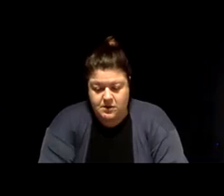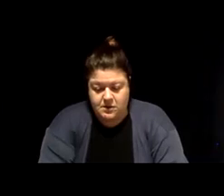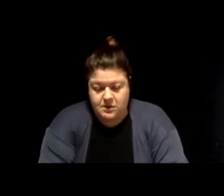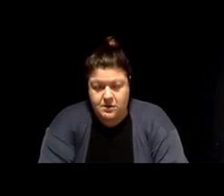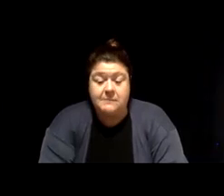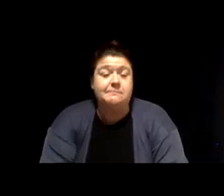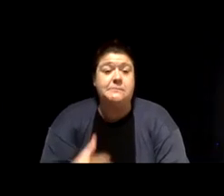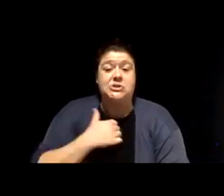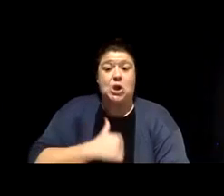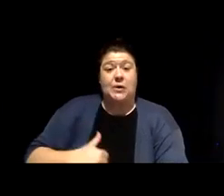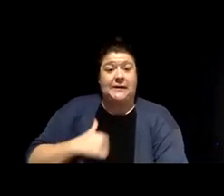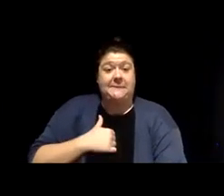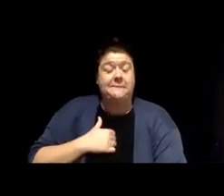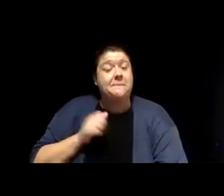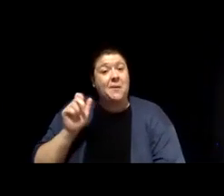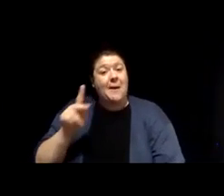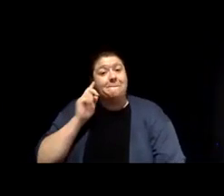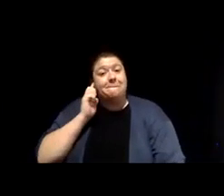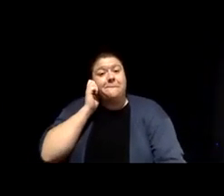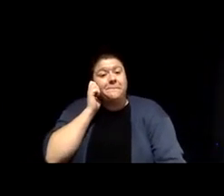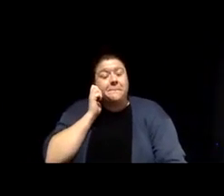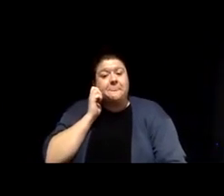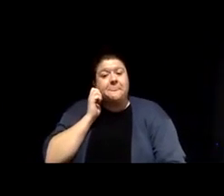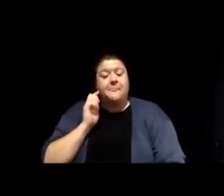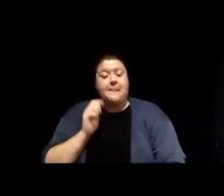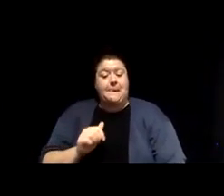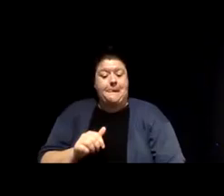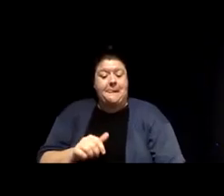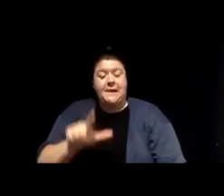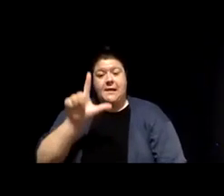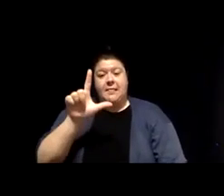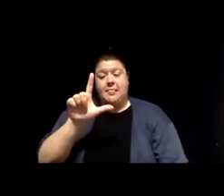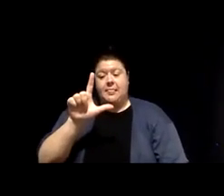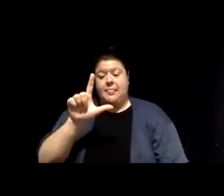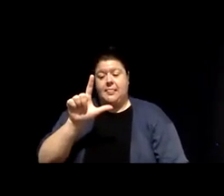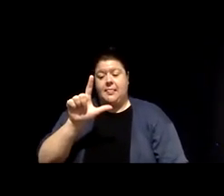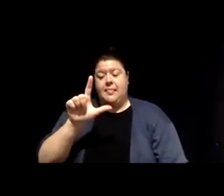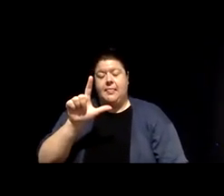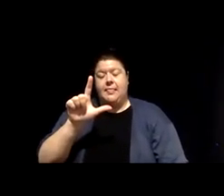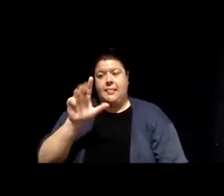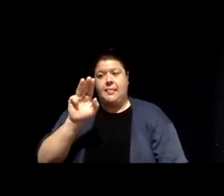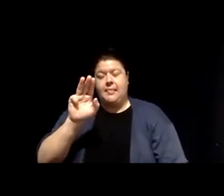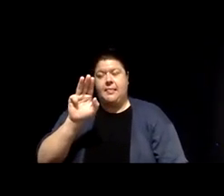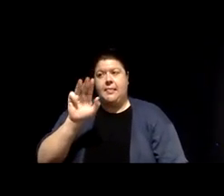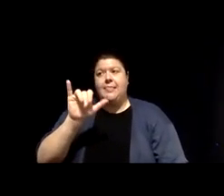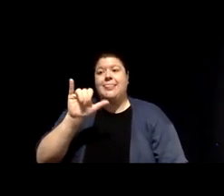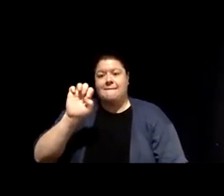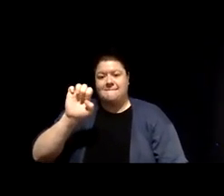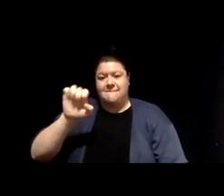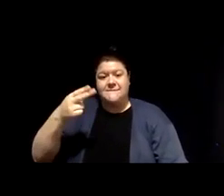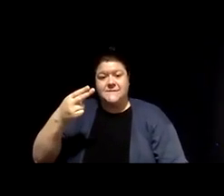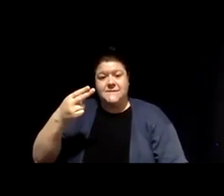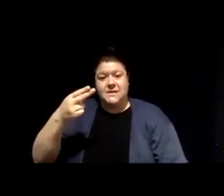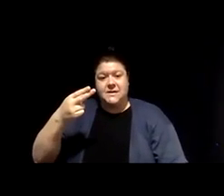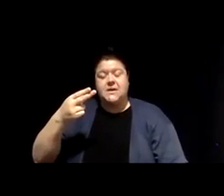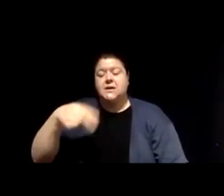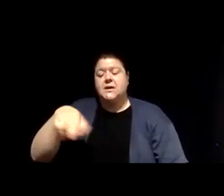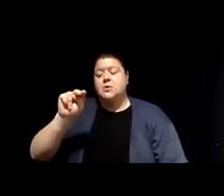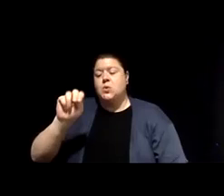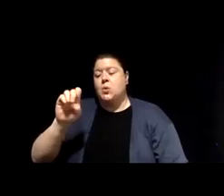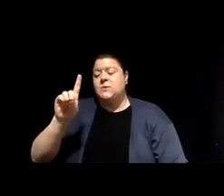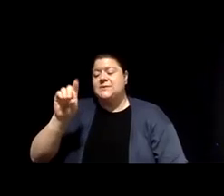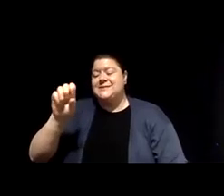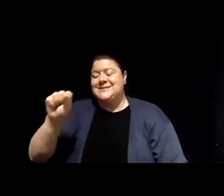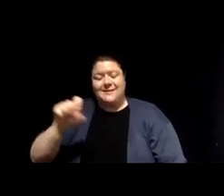Sorry. Okay, so the lymph nodes, the lymphatic vessels, the the thymus gland,